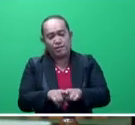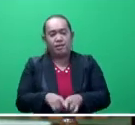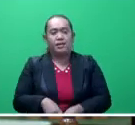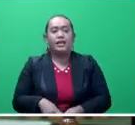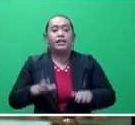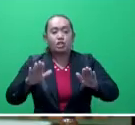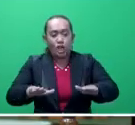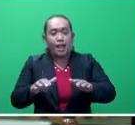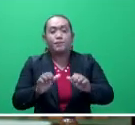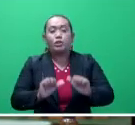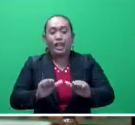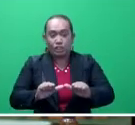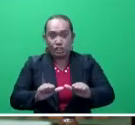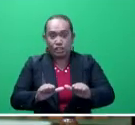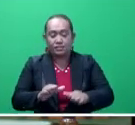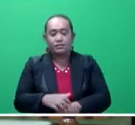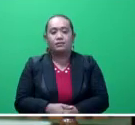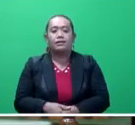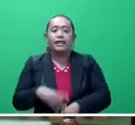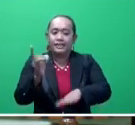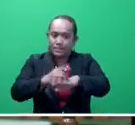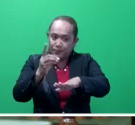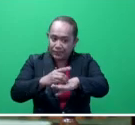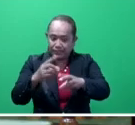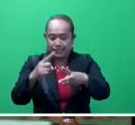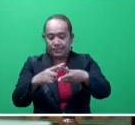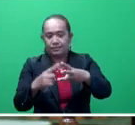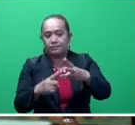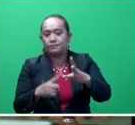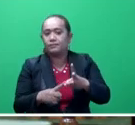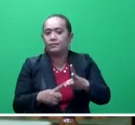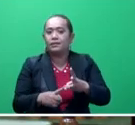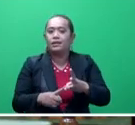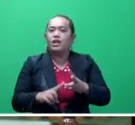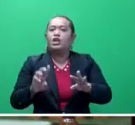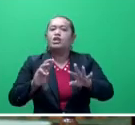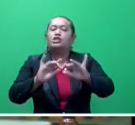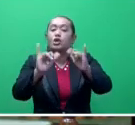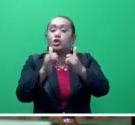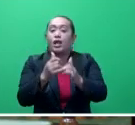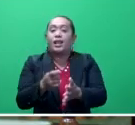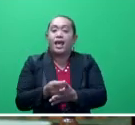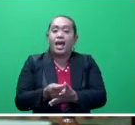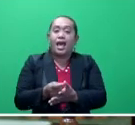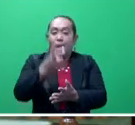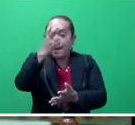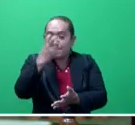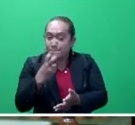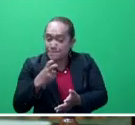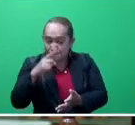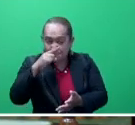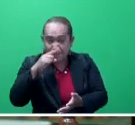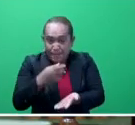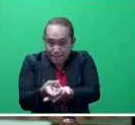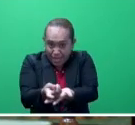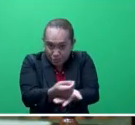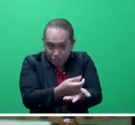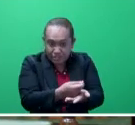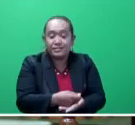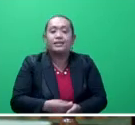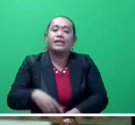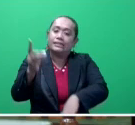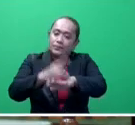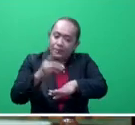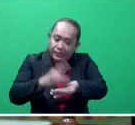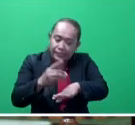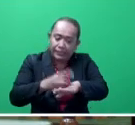Allowance Program, Disability Allowance Program, Social Pension Scheme, and bus fare subsidies for the elderly and disabled to